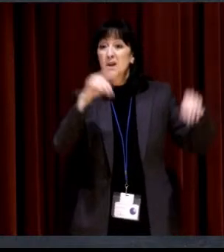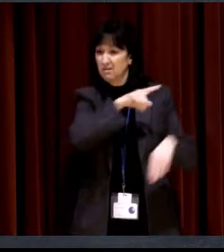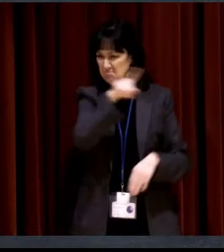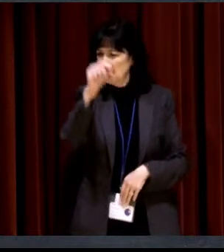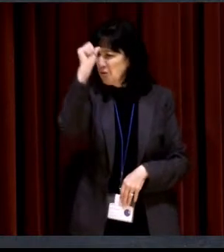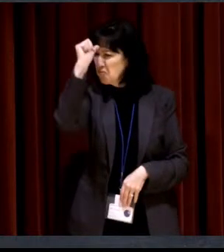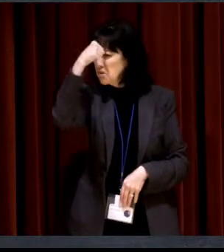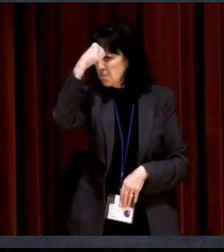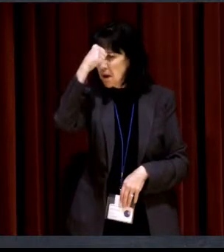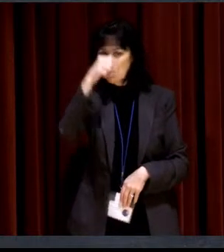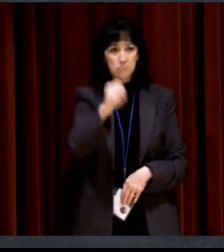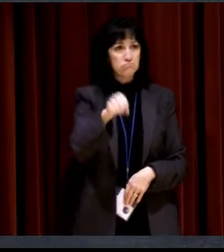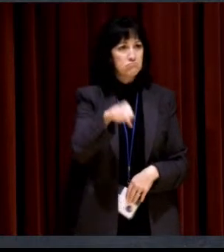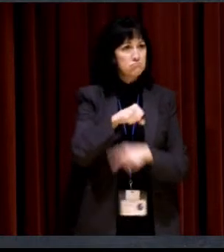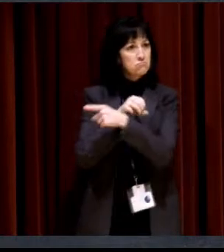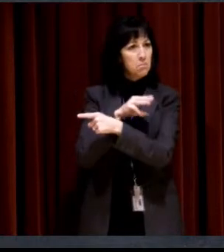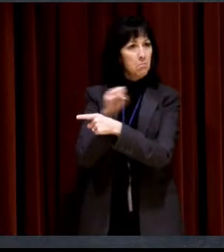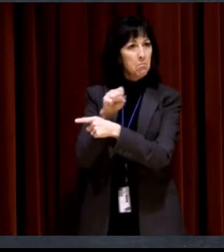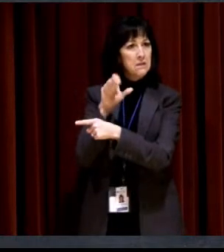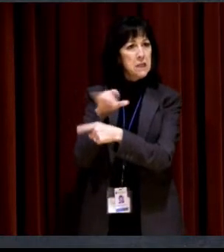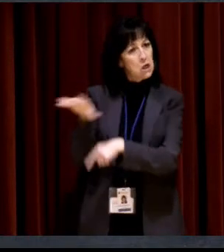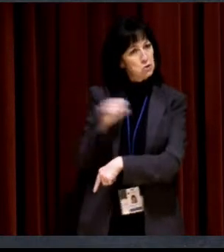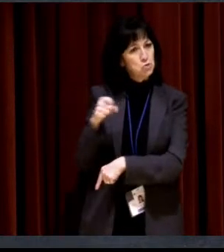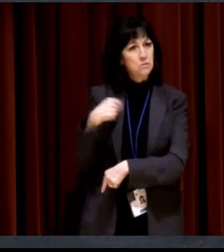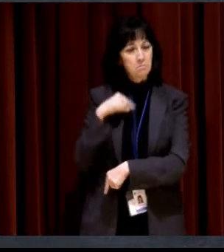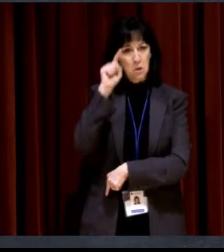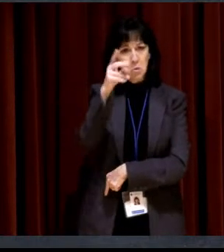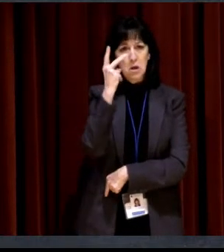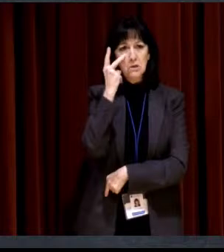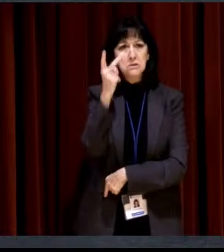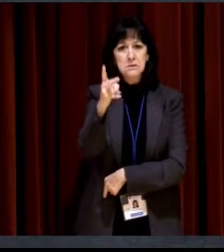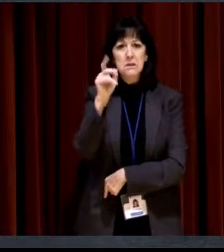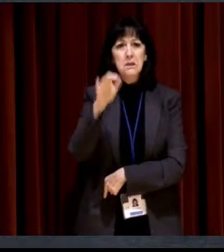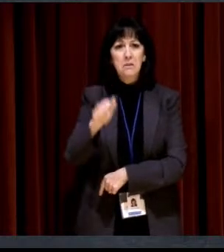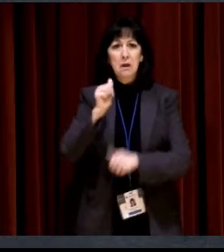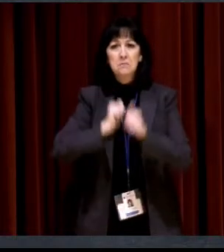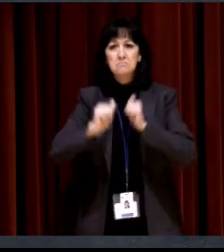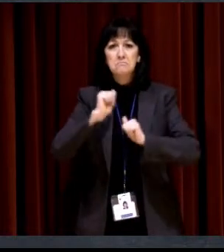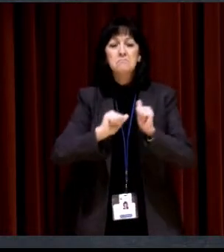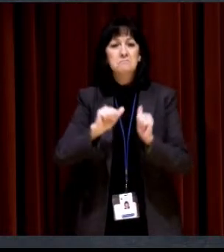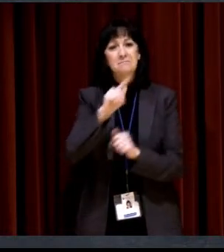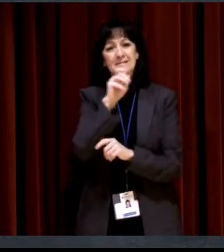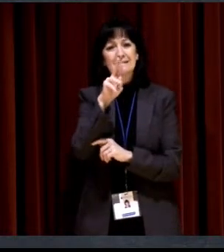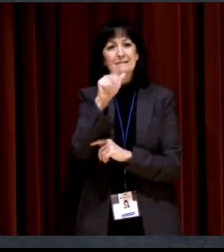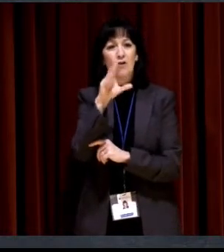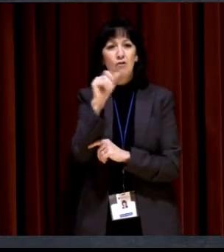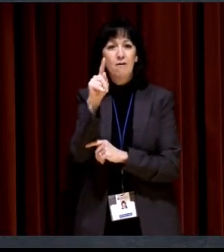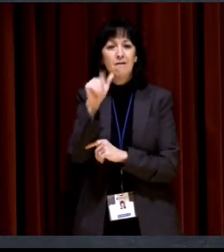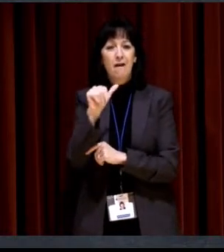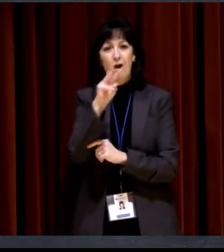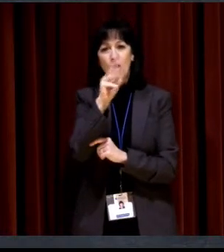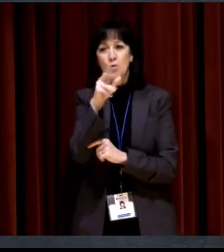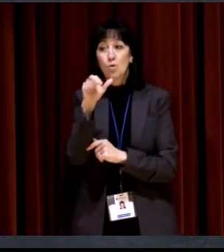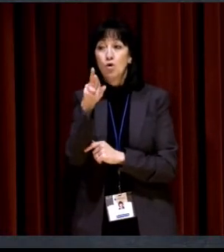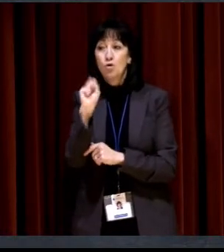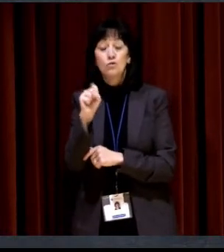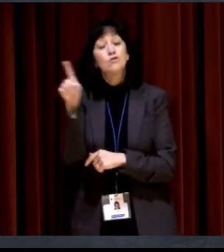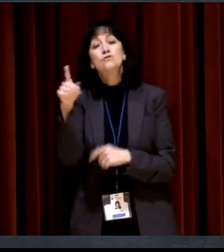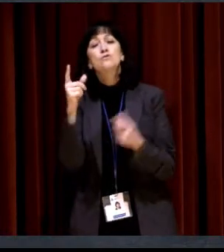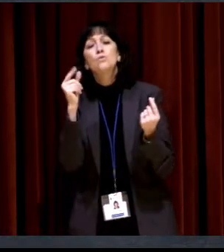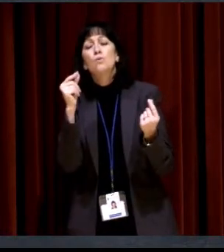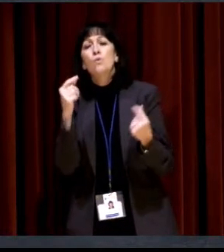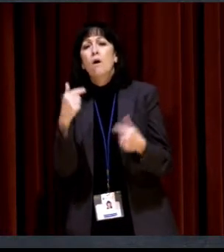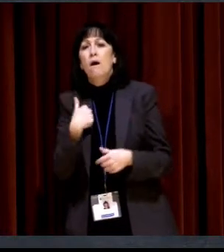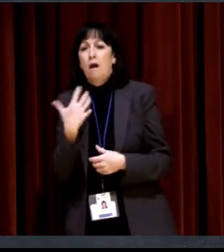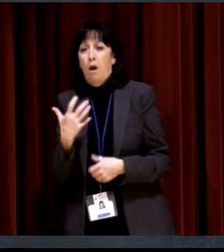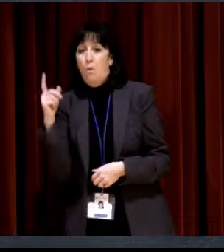Warriors. Miss Lang, it's great to see you. Always good to see a clay monster. Thank you. Thank Between you. our But what I want to ask